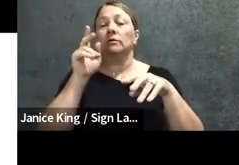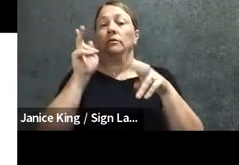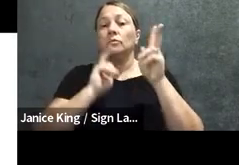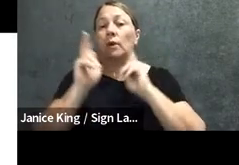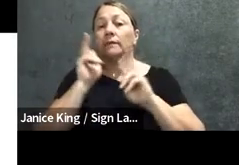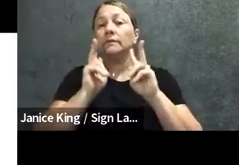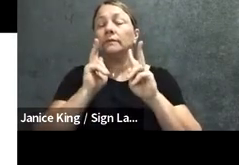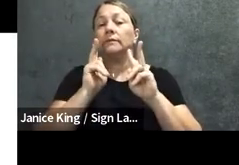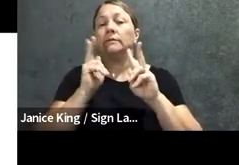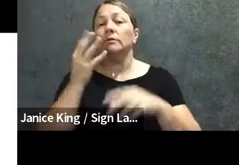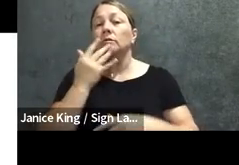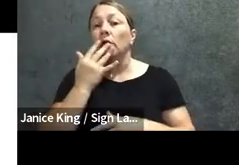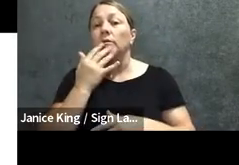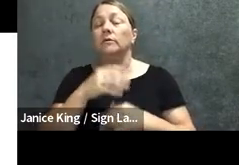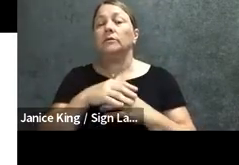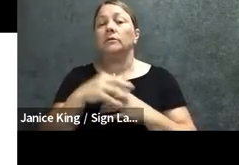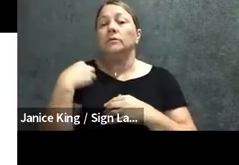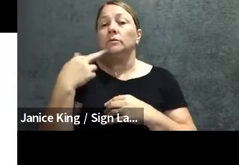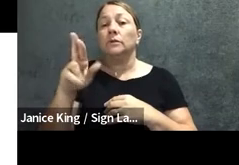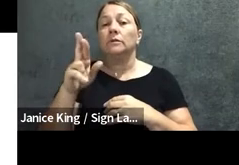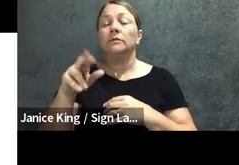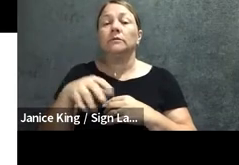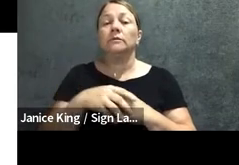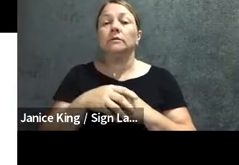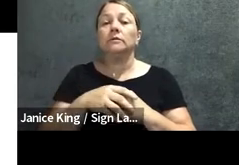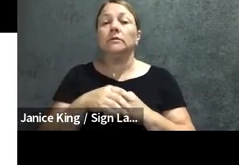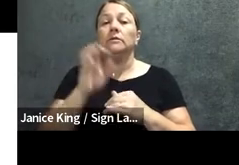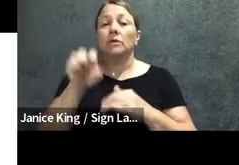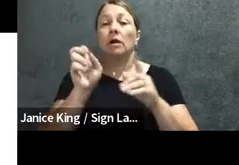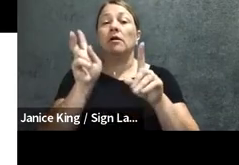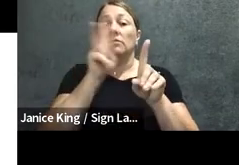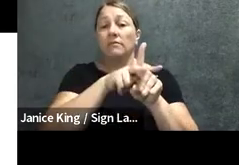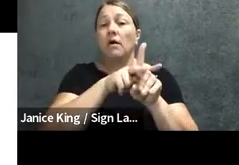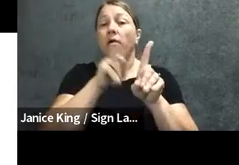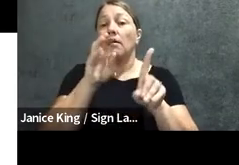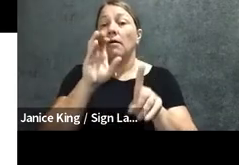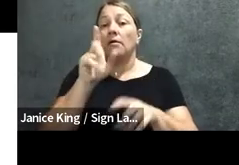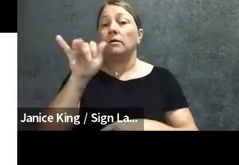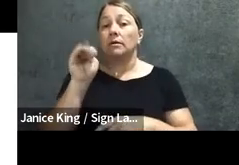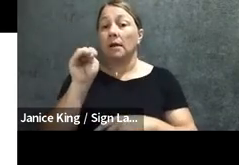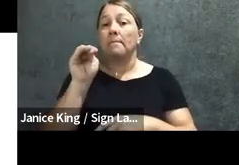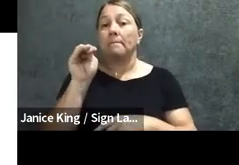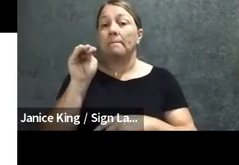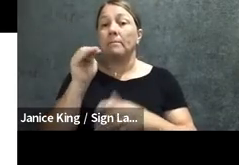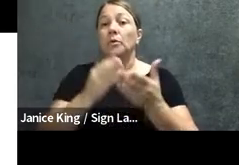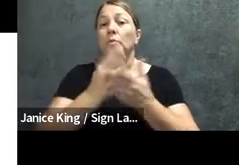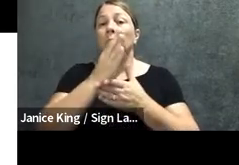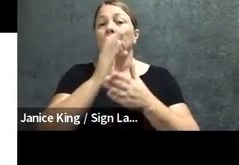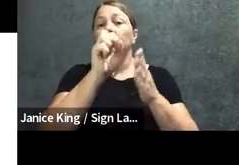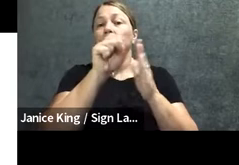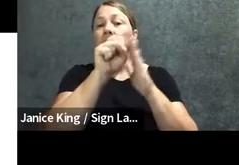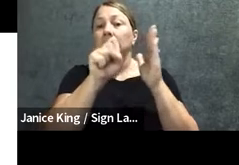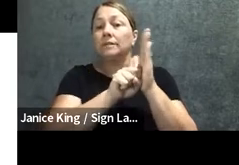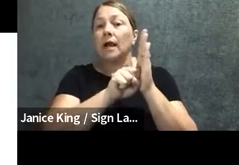file a claim or part of the process is you can file a complaint with a state administrative agency, in this case, the